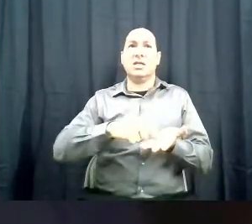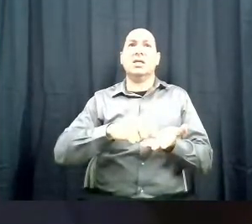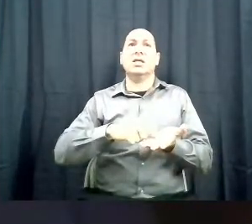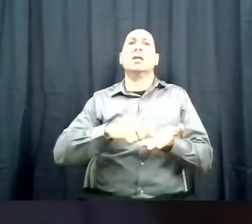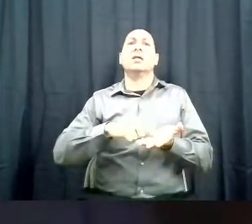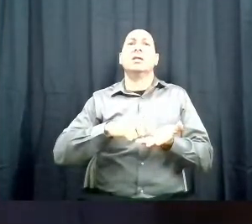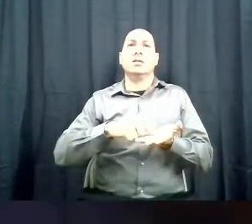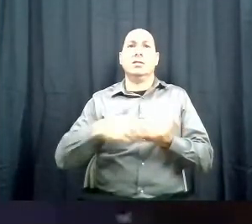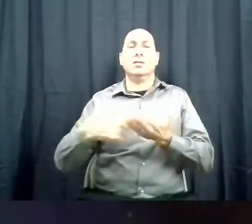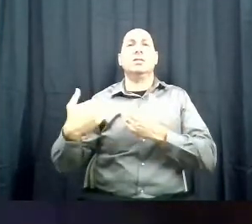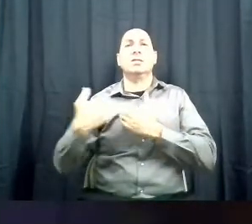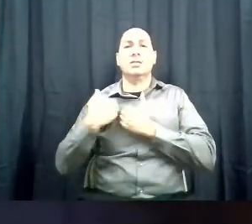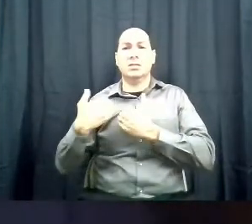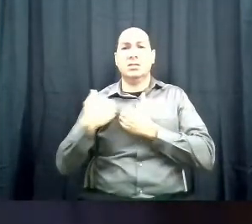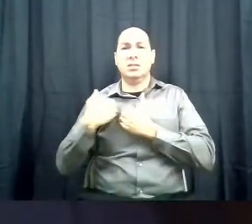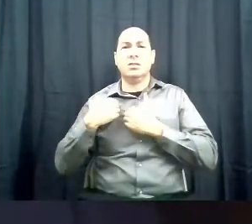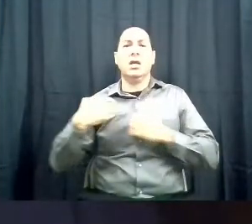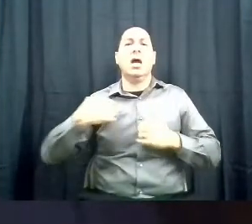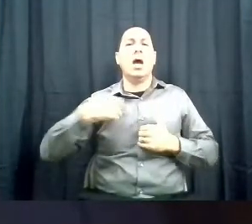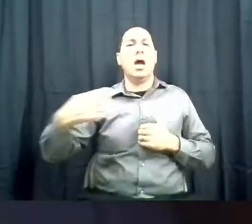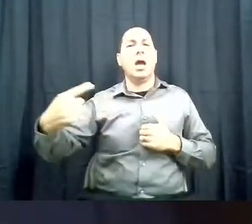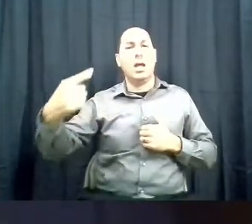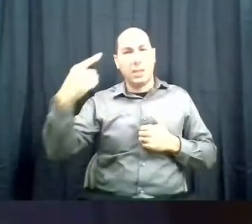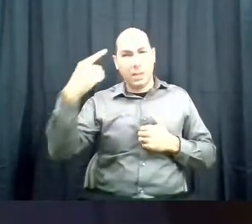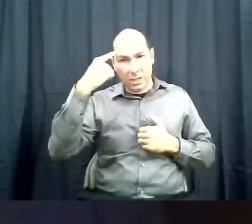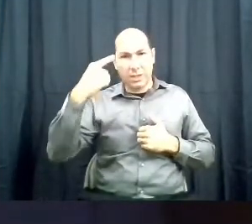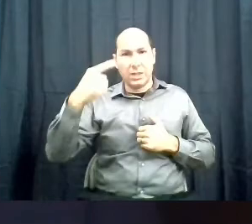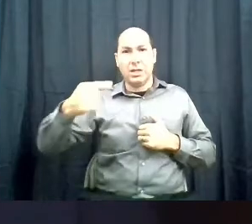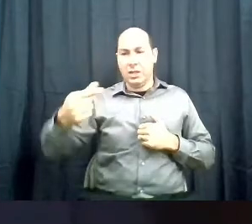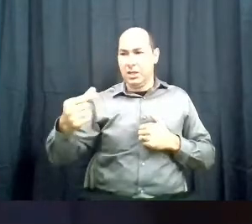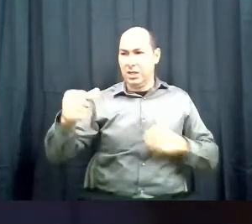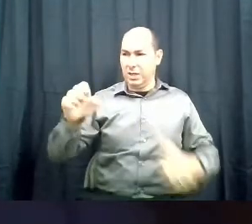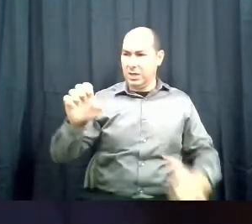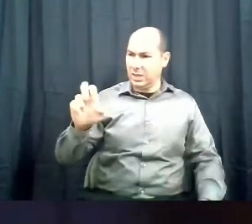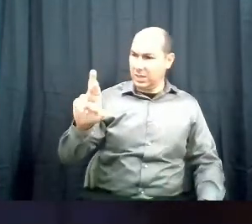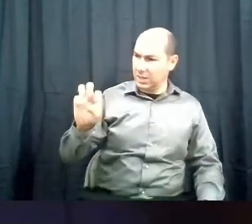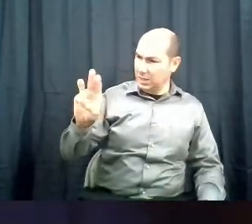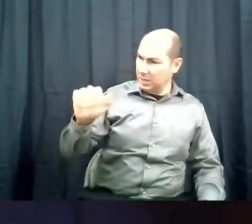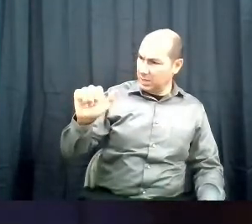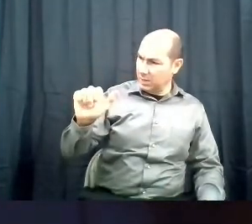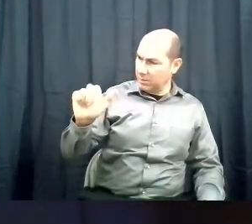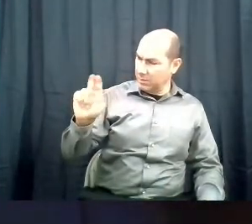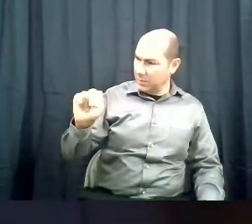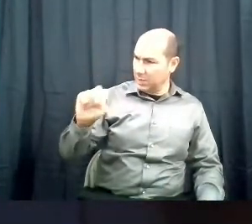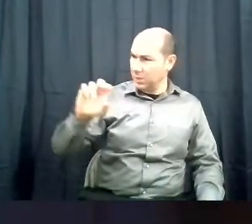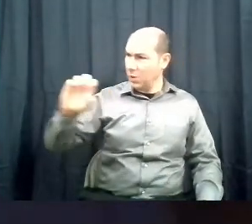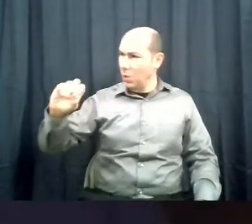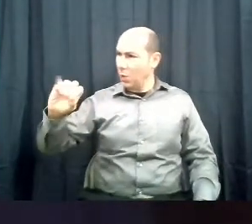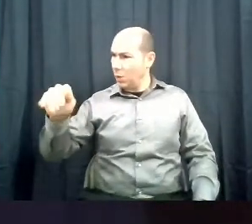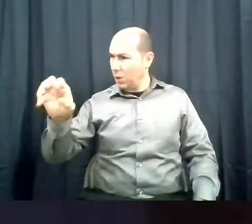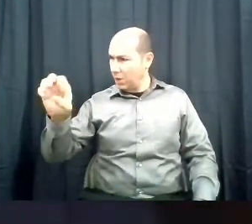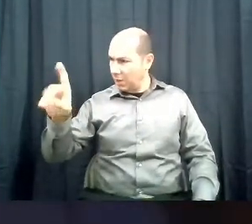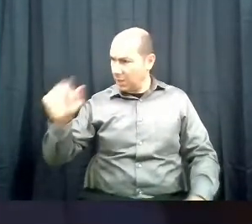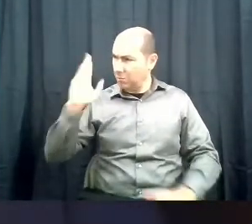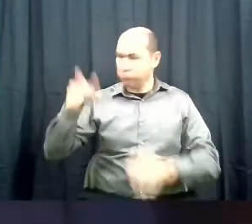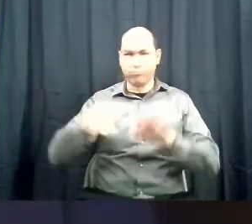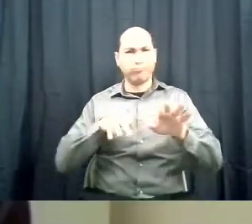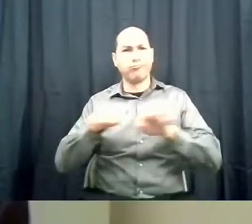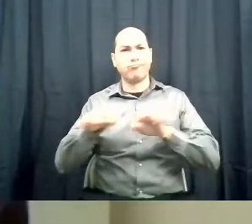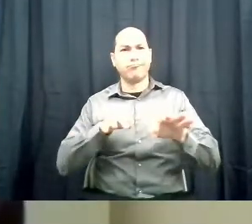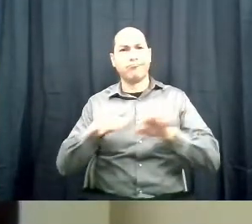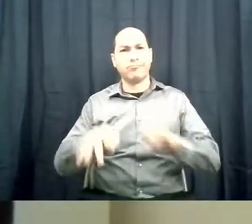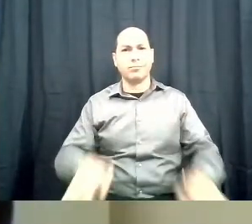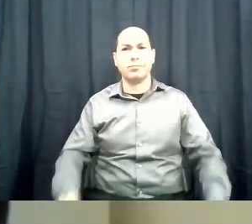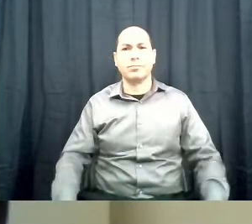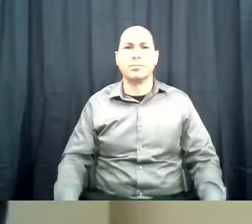obligation, and I believe that Herman Ojeda will be walking us through this. Thank